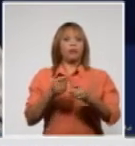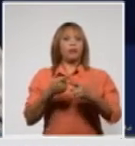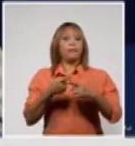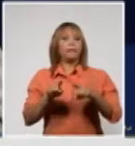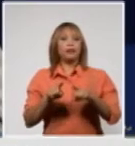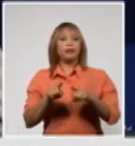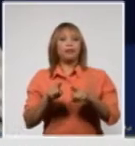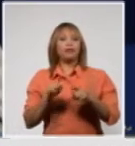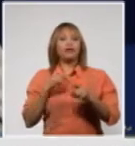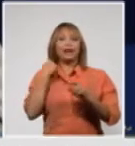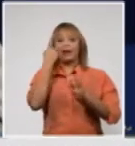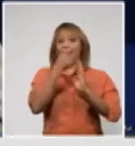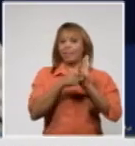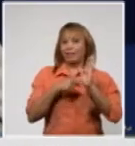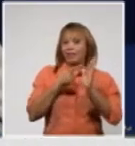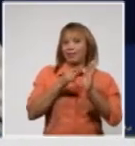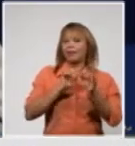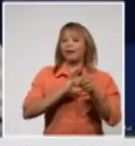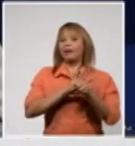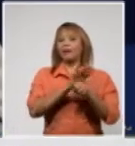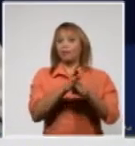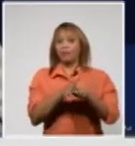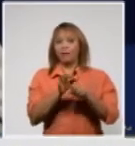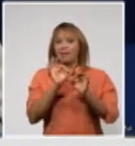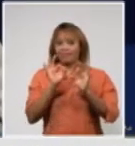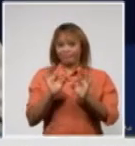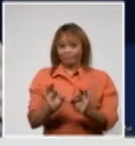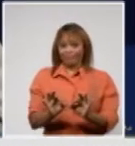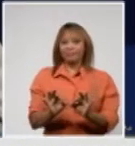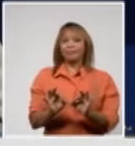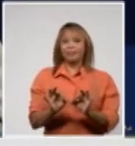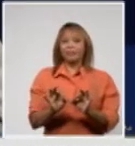from which it was not possible to revive him.